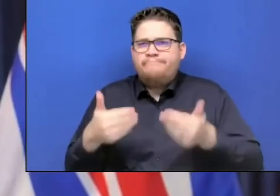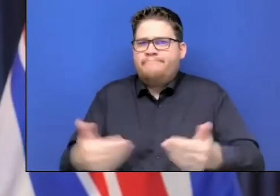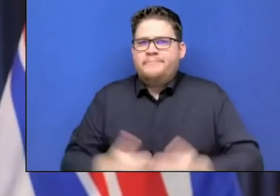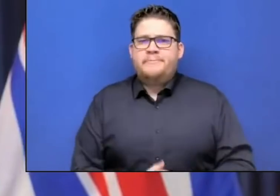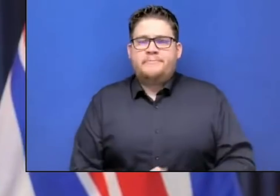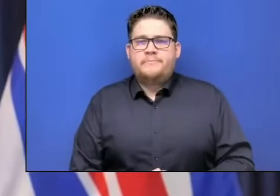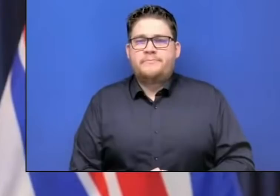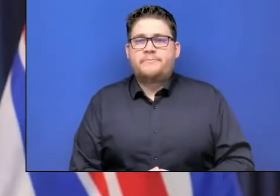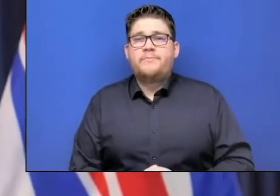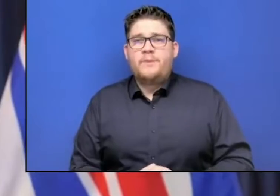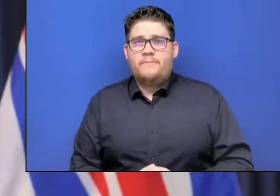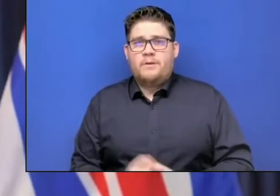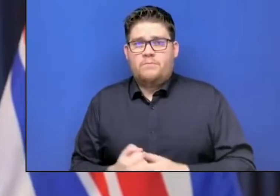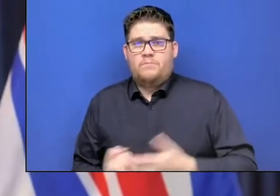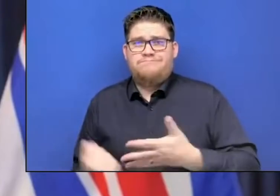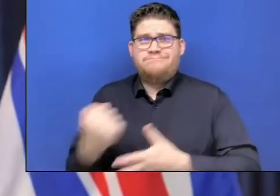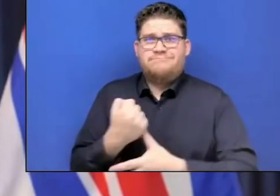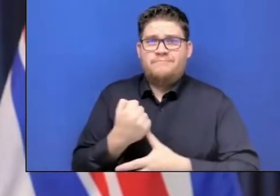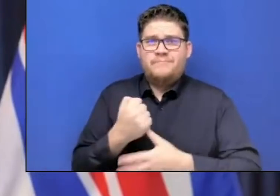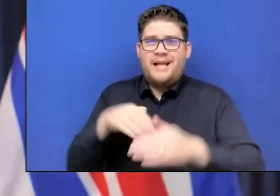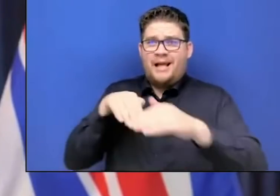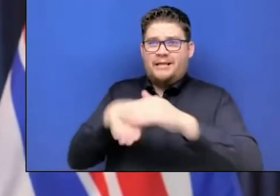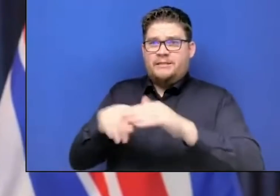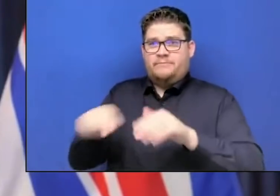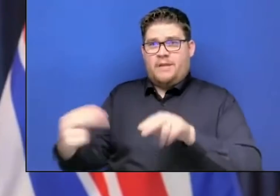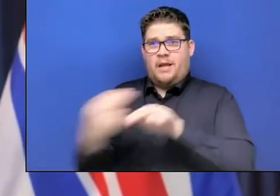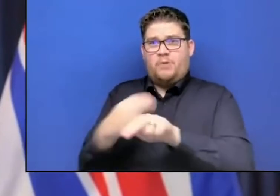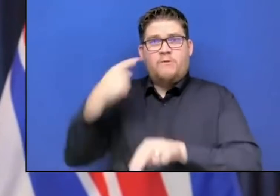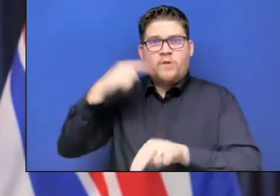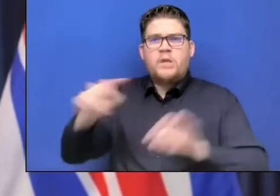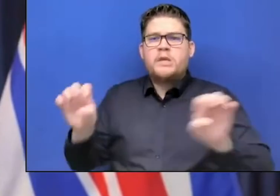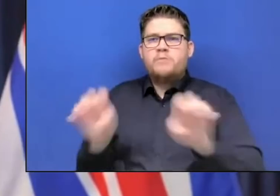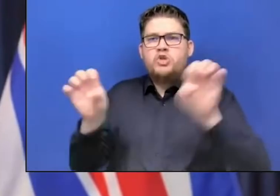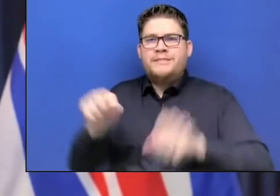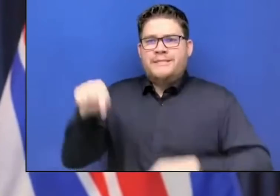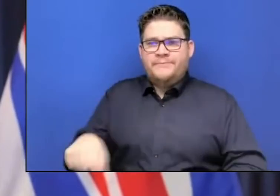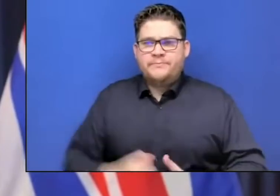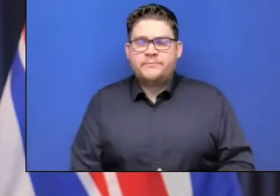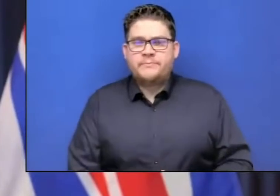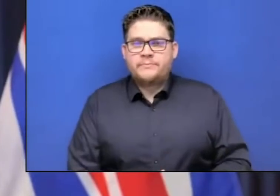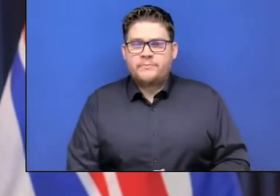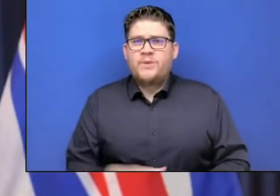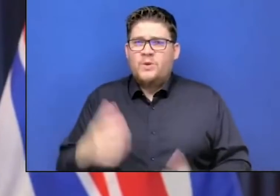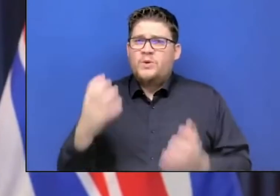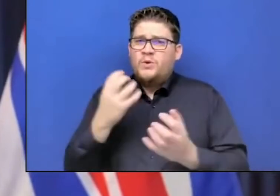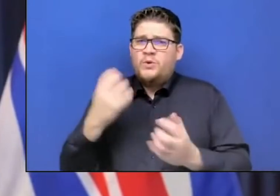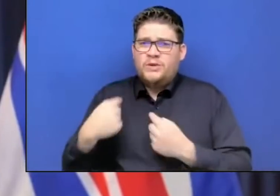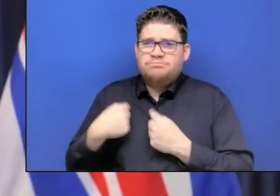access. As the Premier stated, this is a catastrophic event, and we need to work to get through